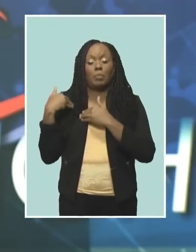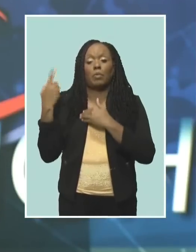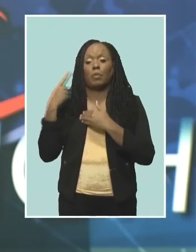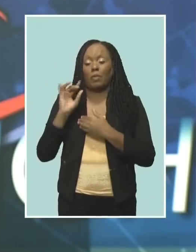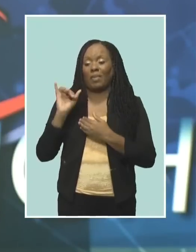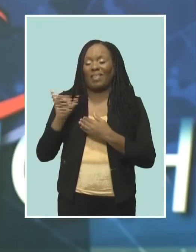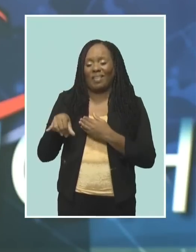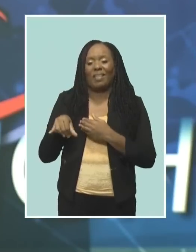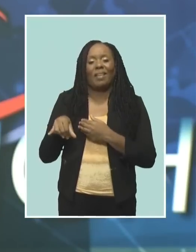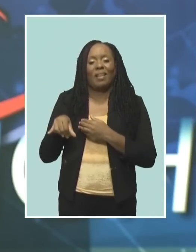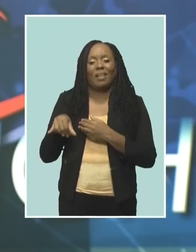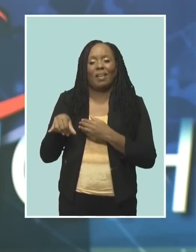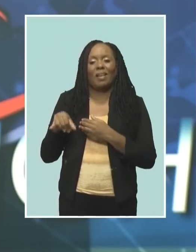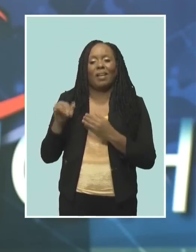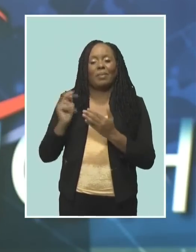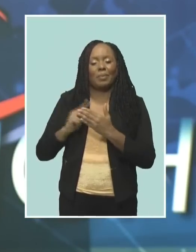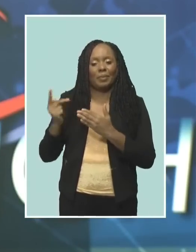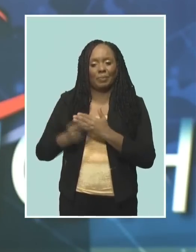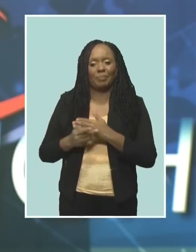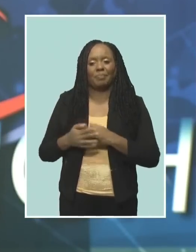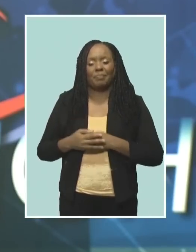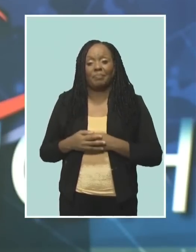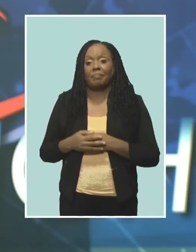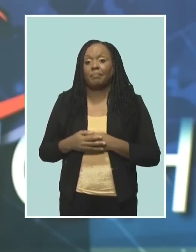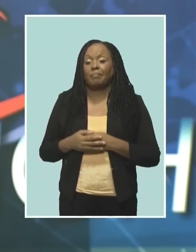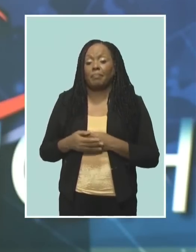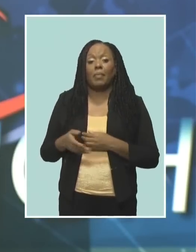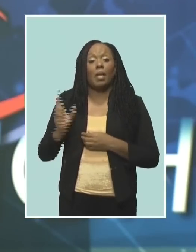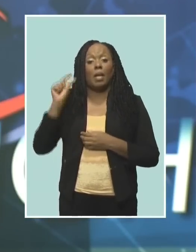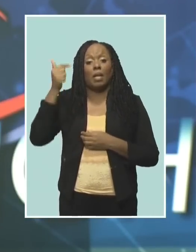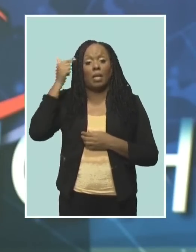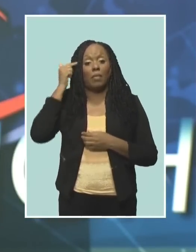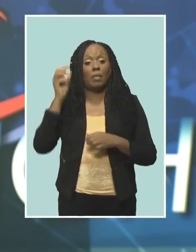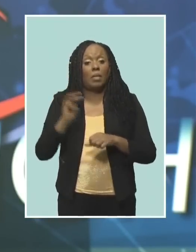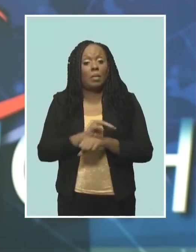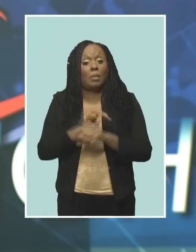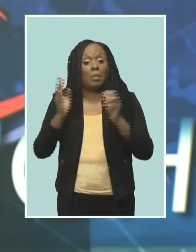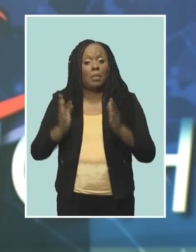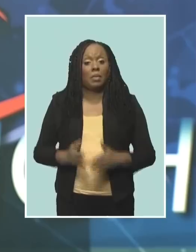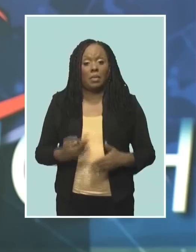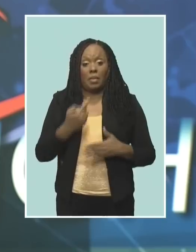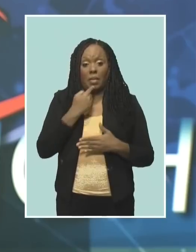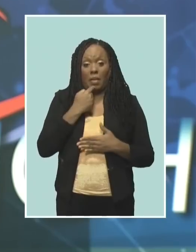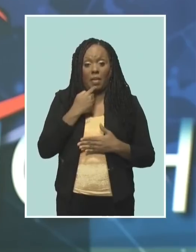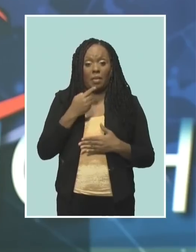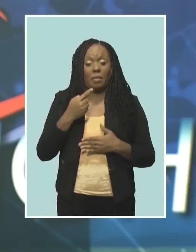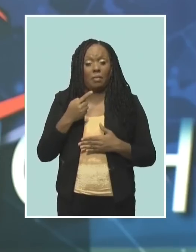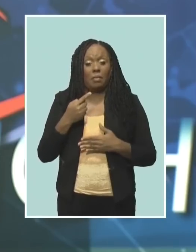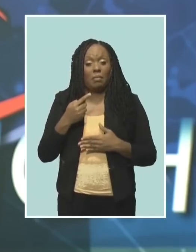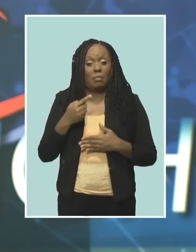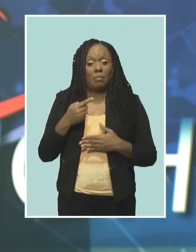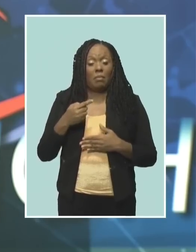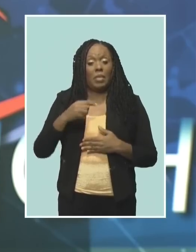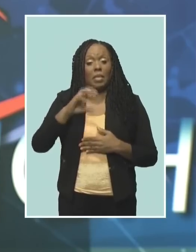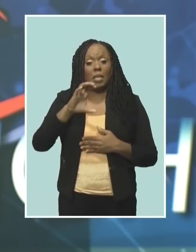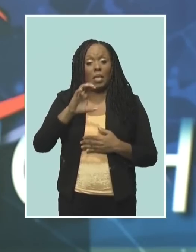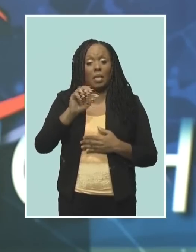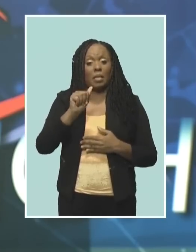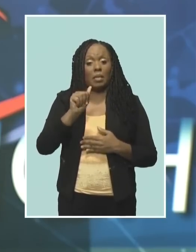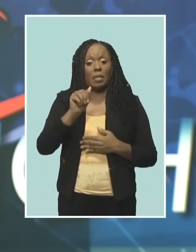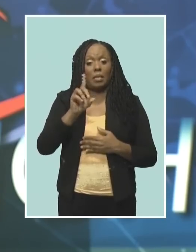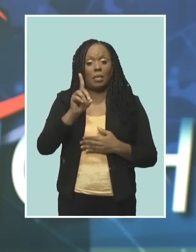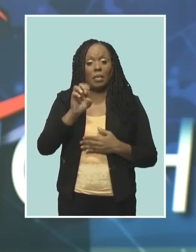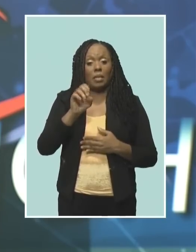A report there from Wendy Burke. A government minister is stressing the important role the Cadet Corps has played over the years in shaping